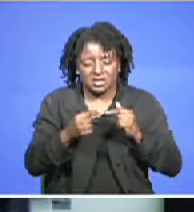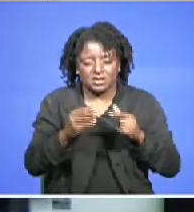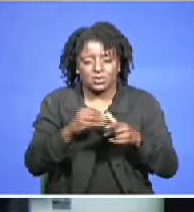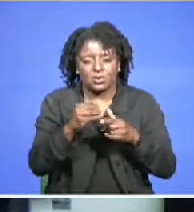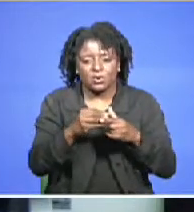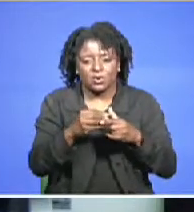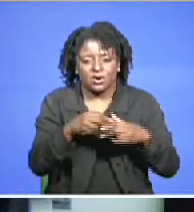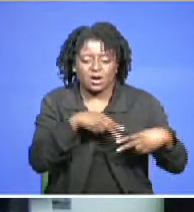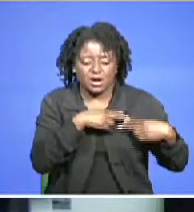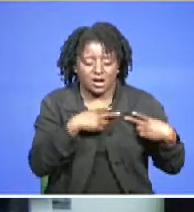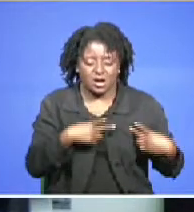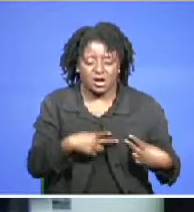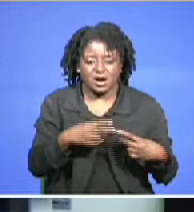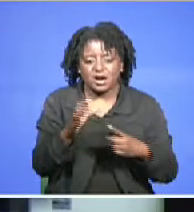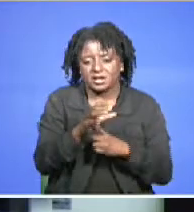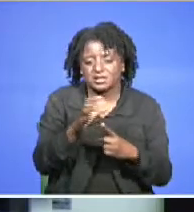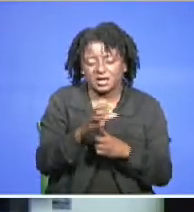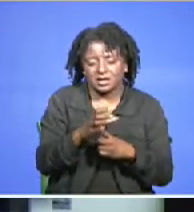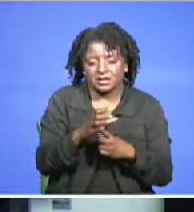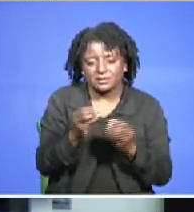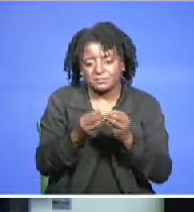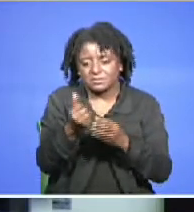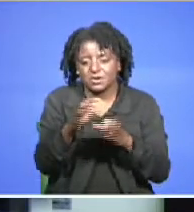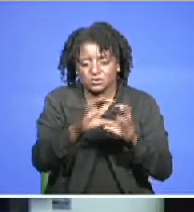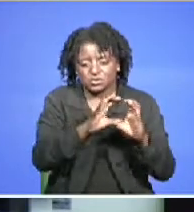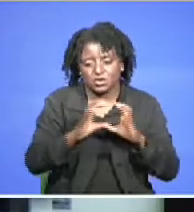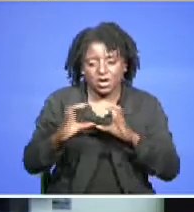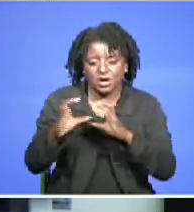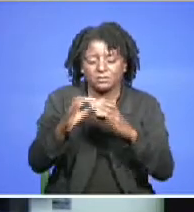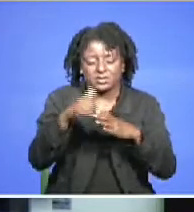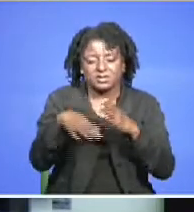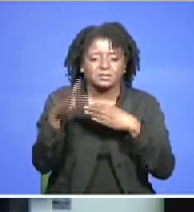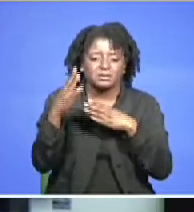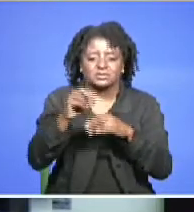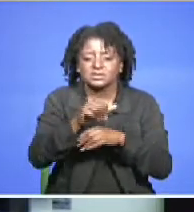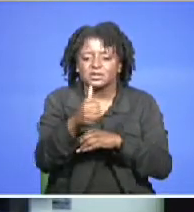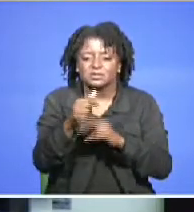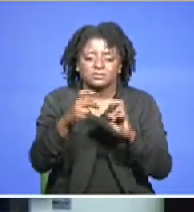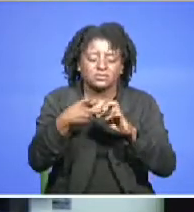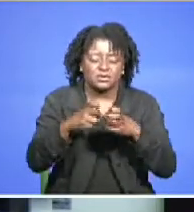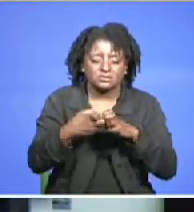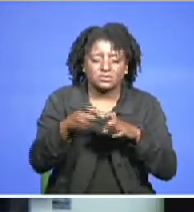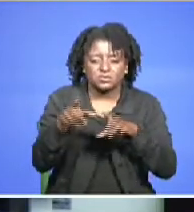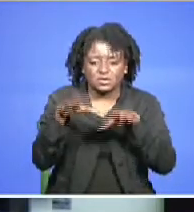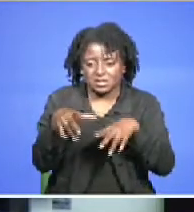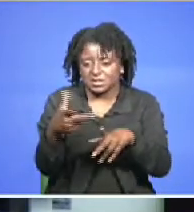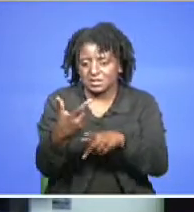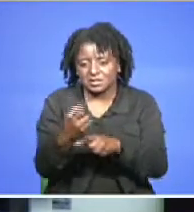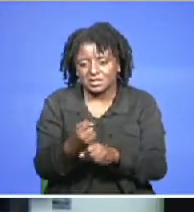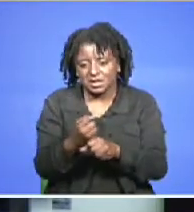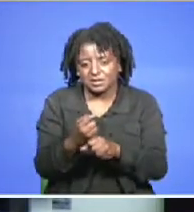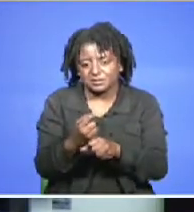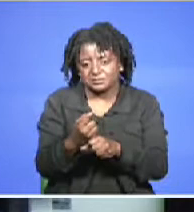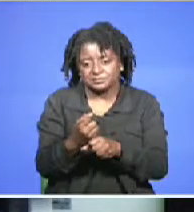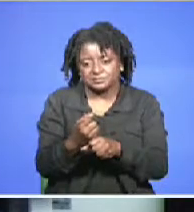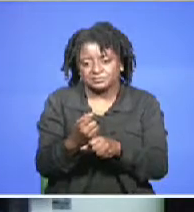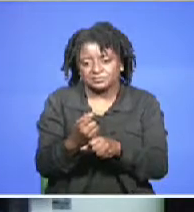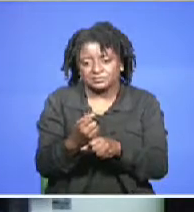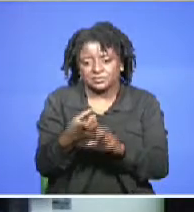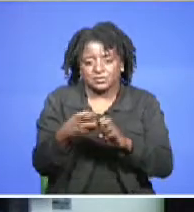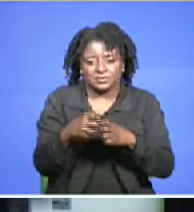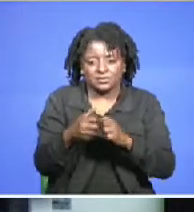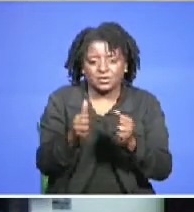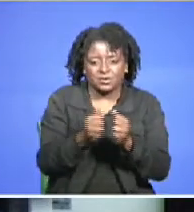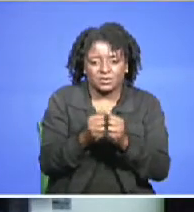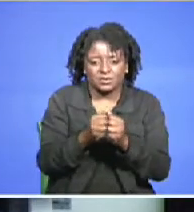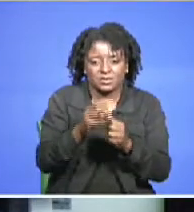One of the most common, very, very common in the Bahamas. Another problem that you can get is problem